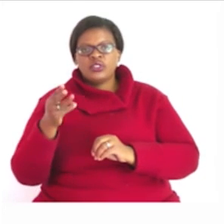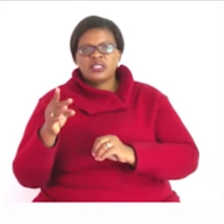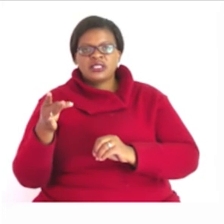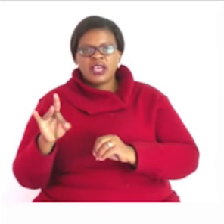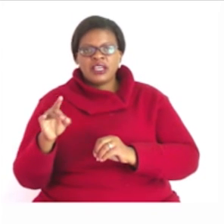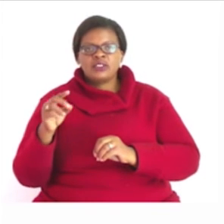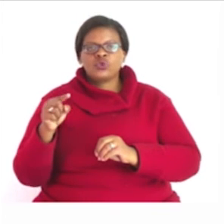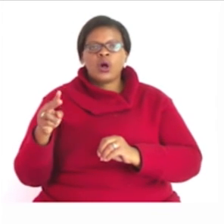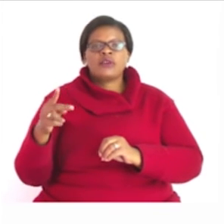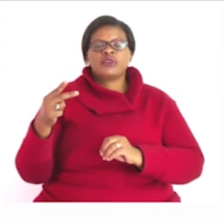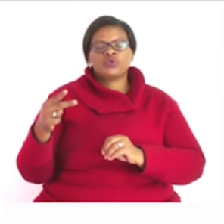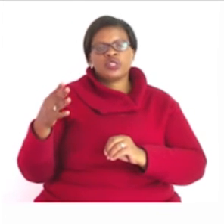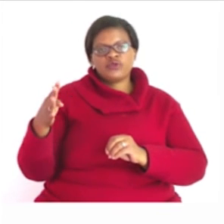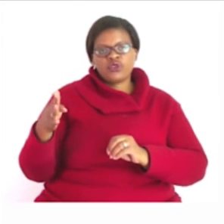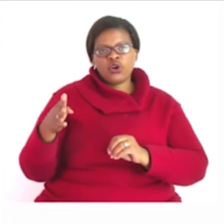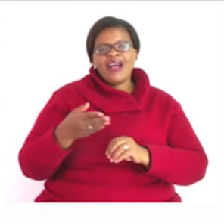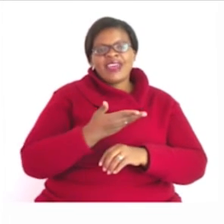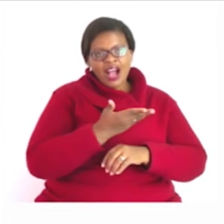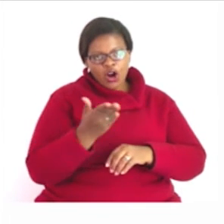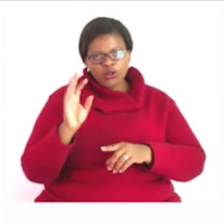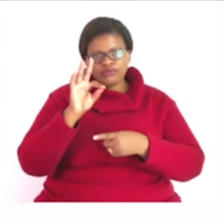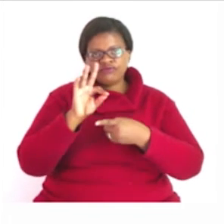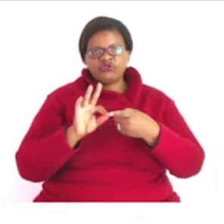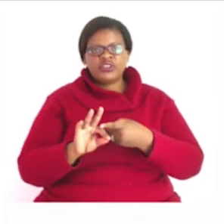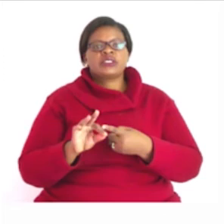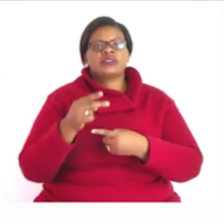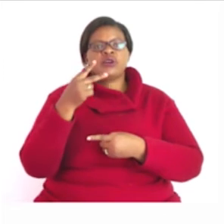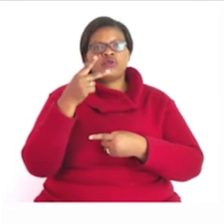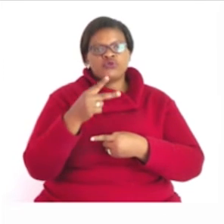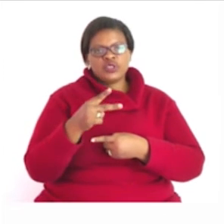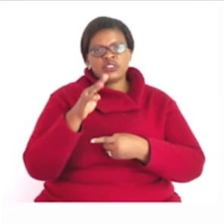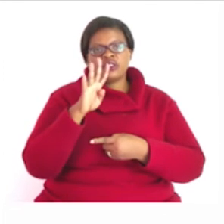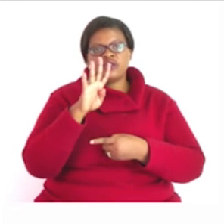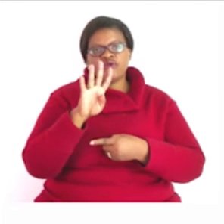24, they are factors of 24.